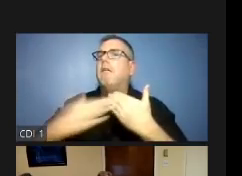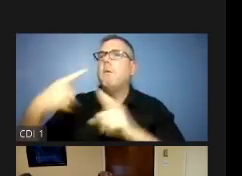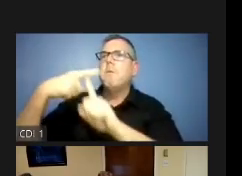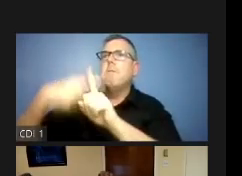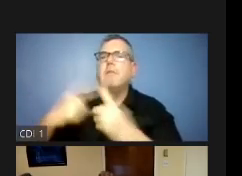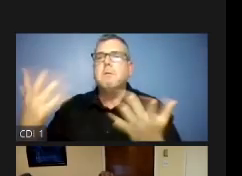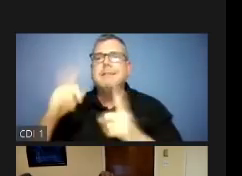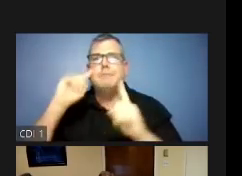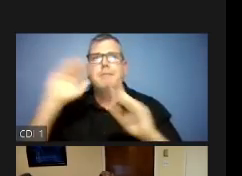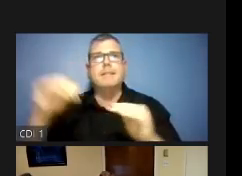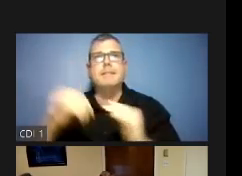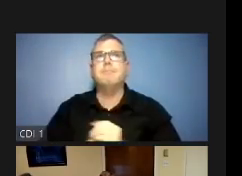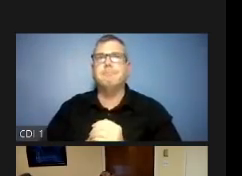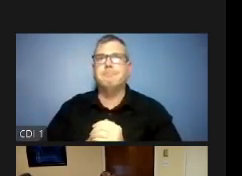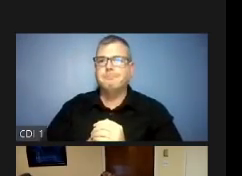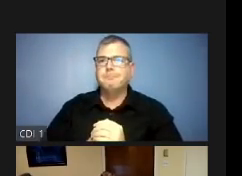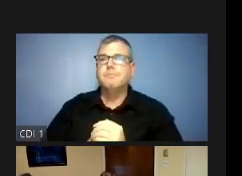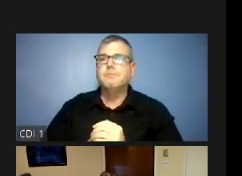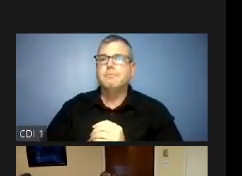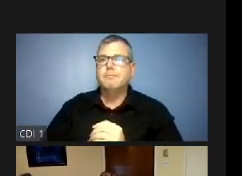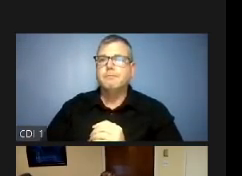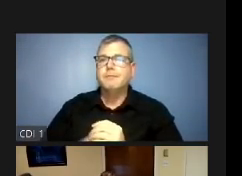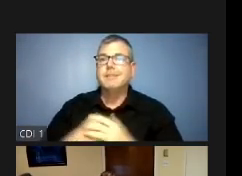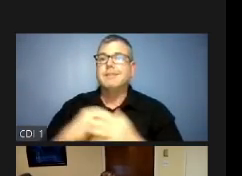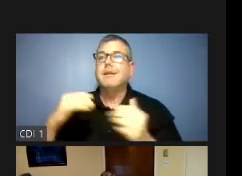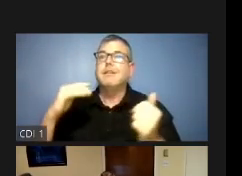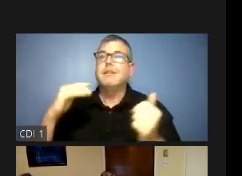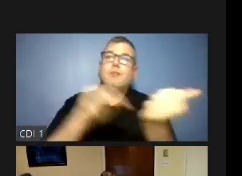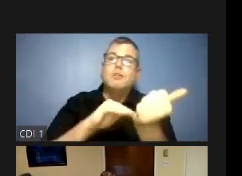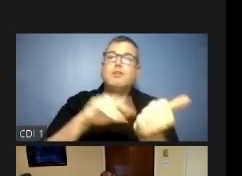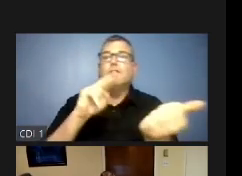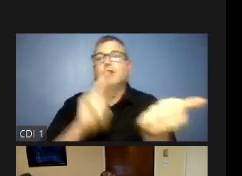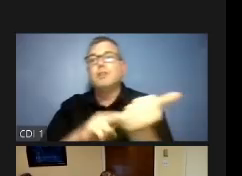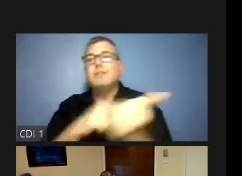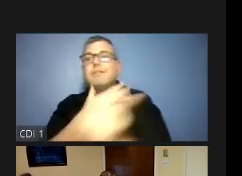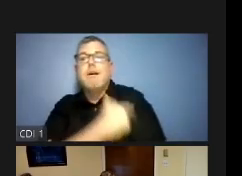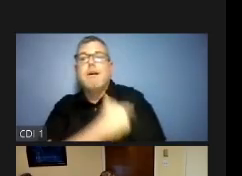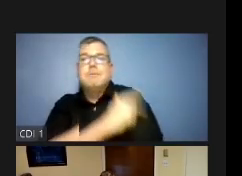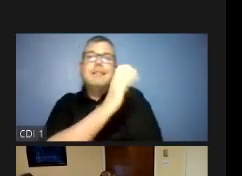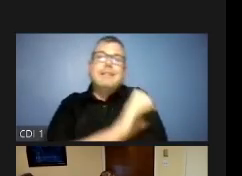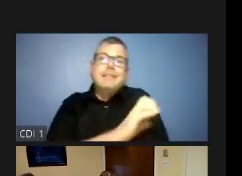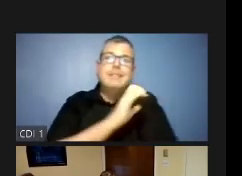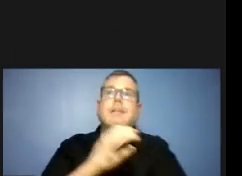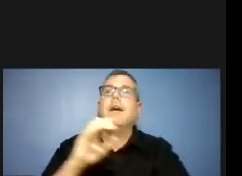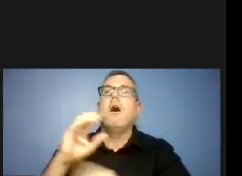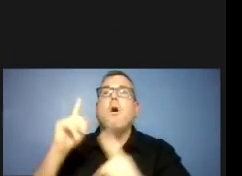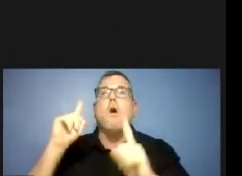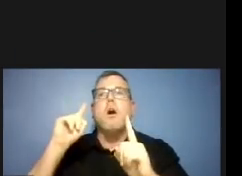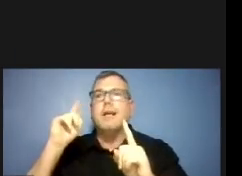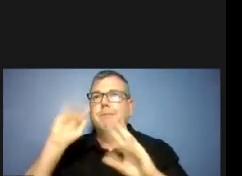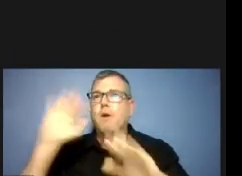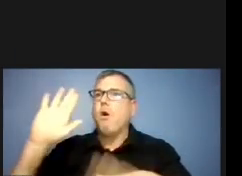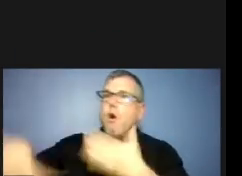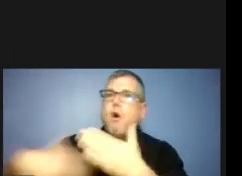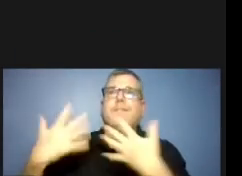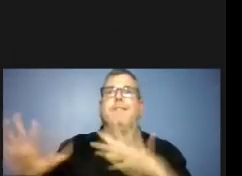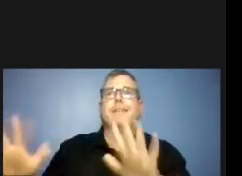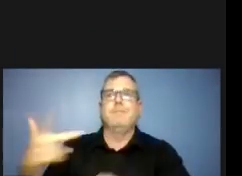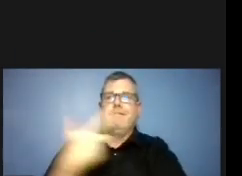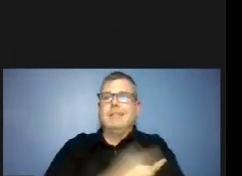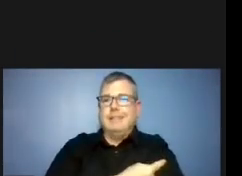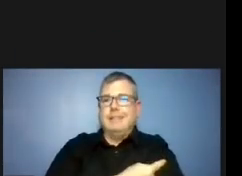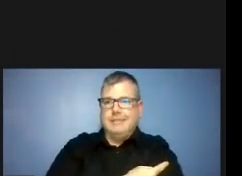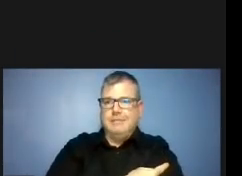be almost fully vaccinated and will be protected for their work as they take care of people who come